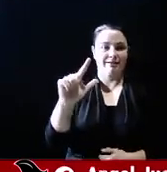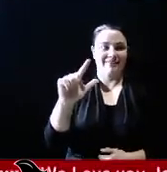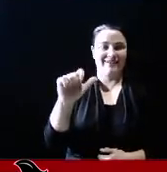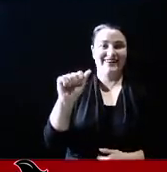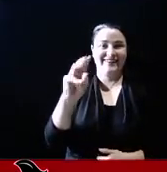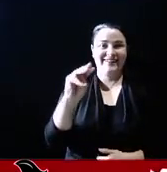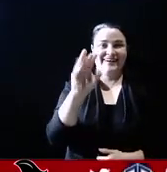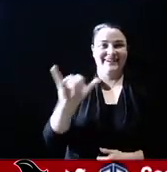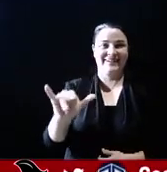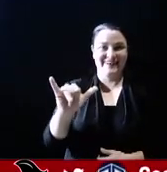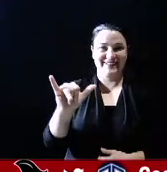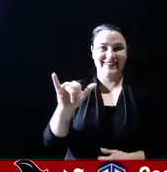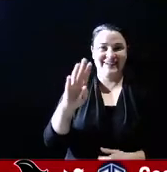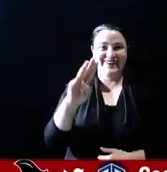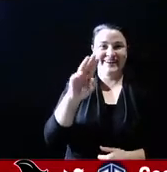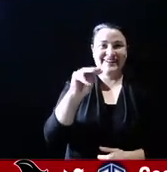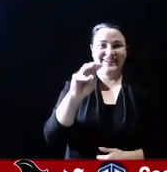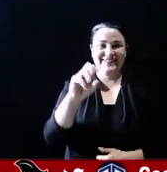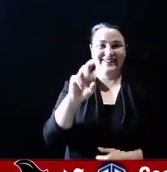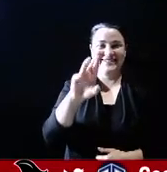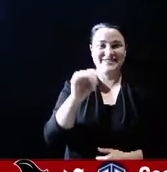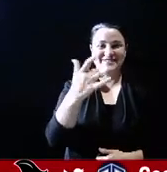Amy Morgan Love,